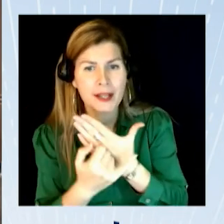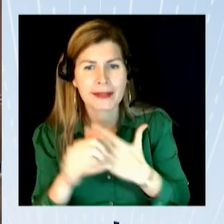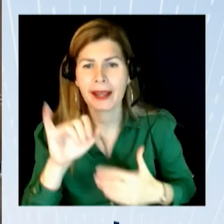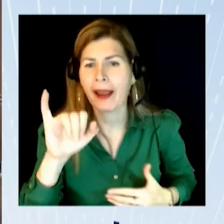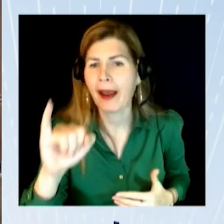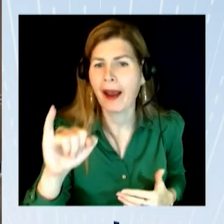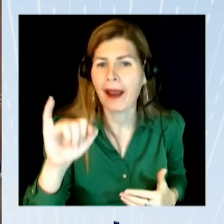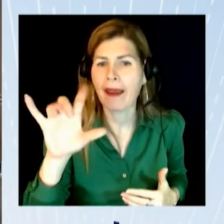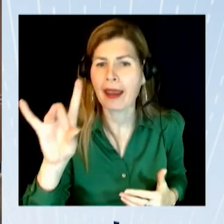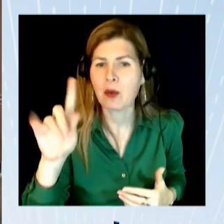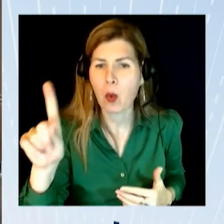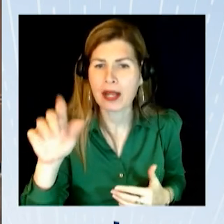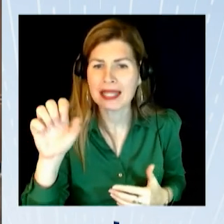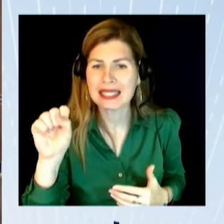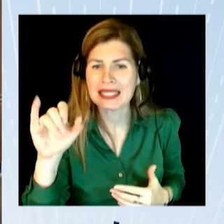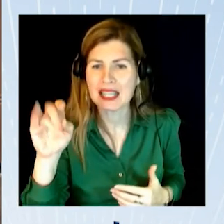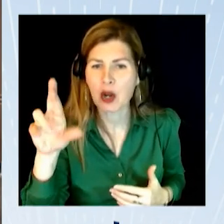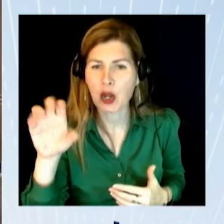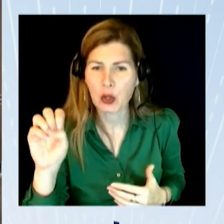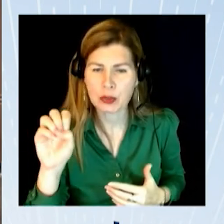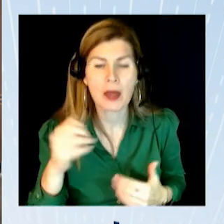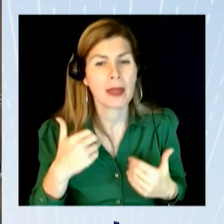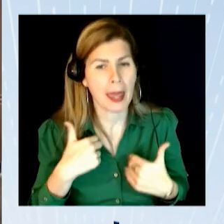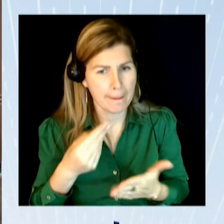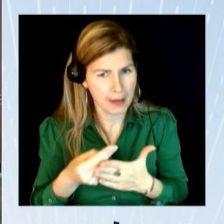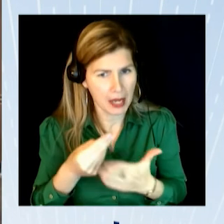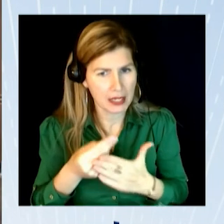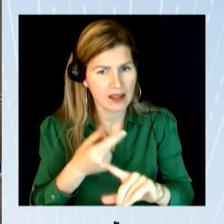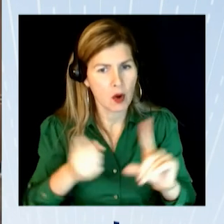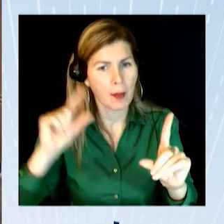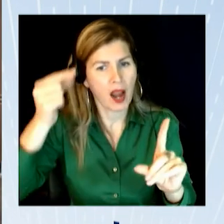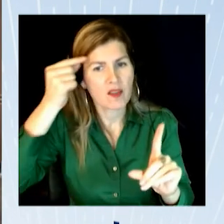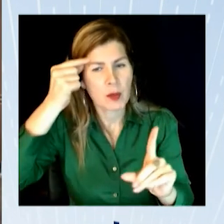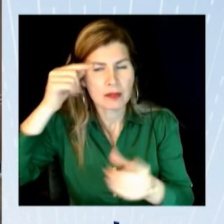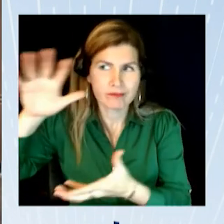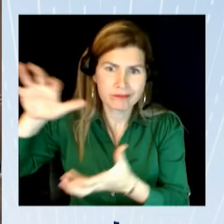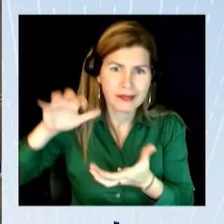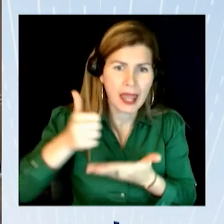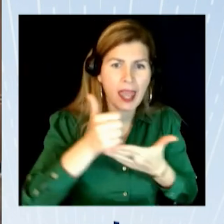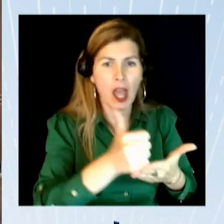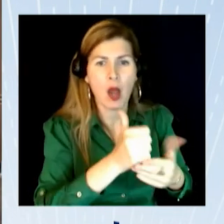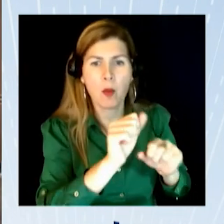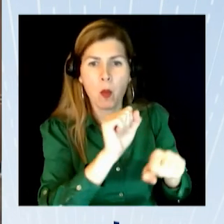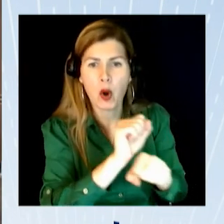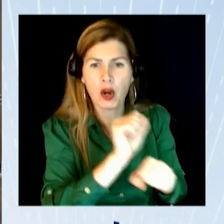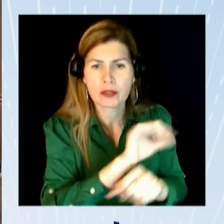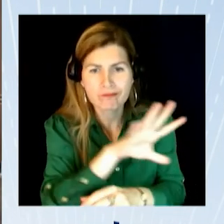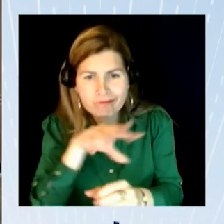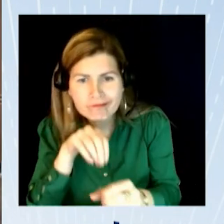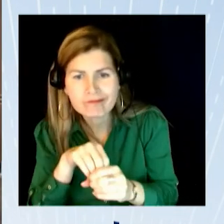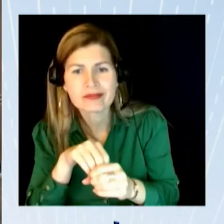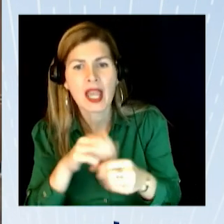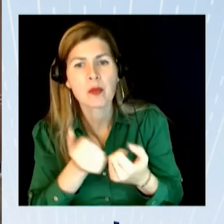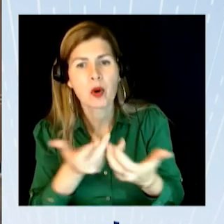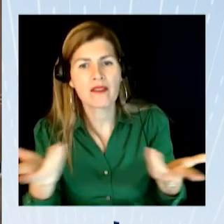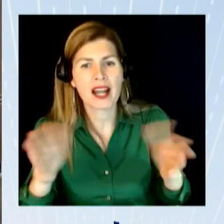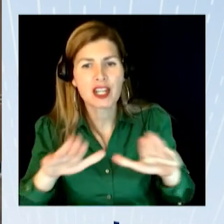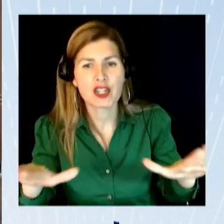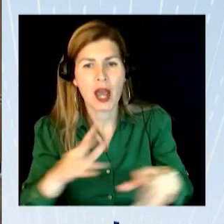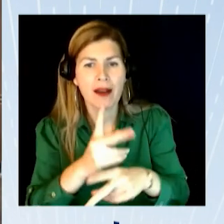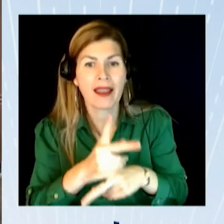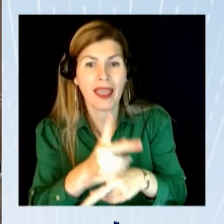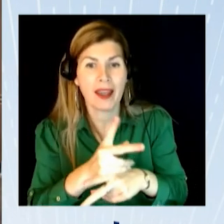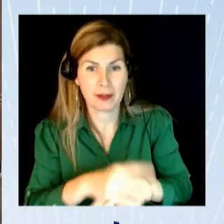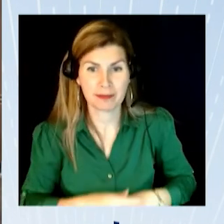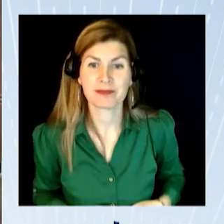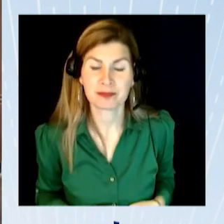Syracuse, there's also money from the federal government to help us get workers on the jobs and providing childcare for those great paying jobs as well.